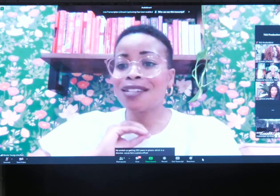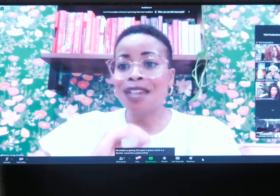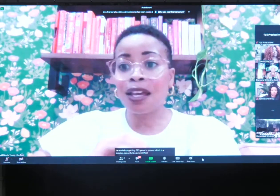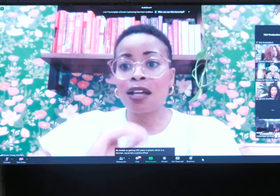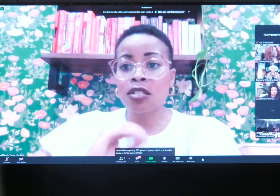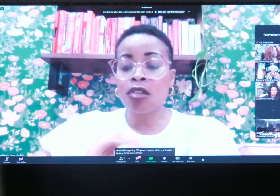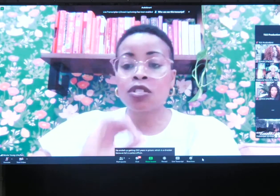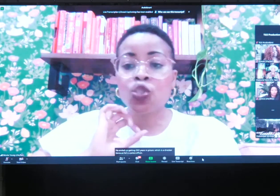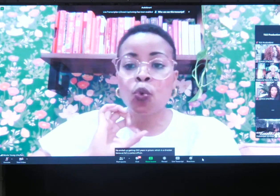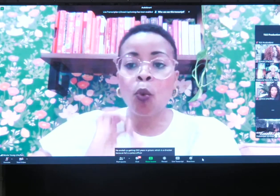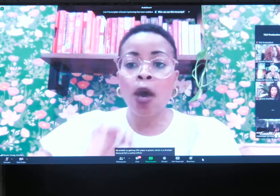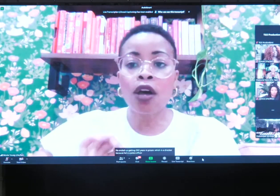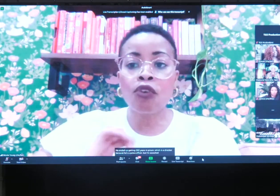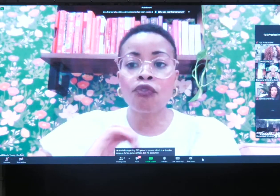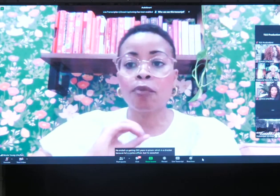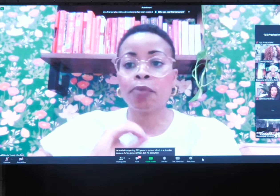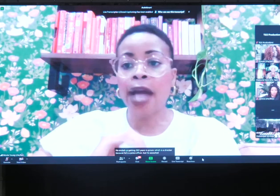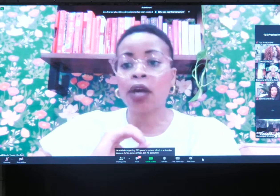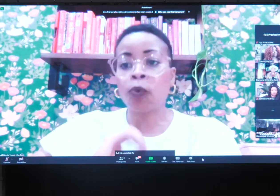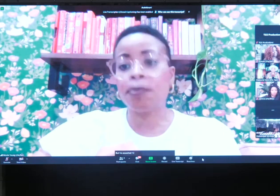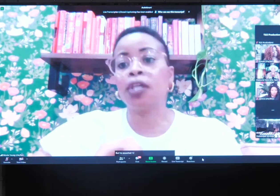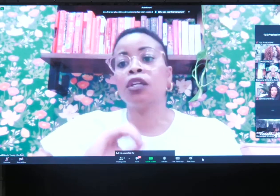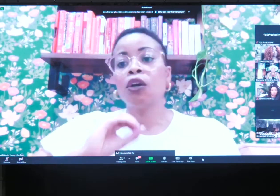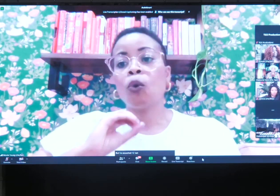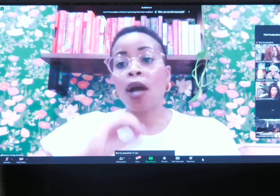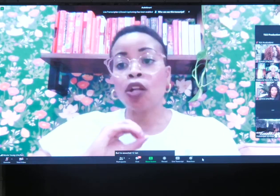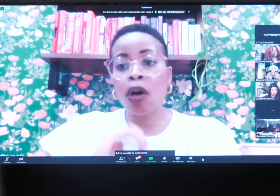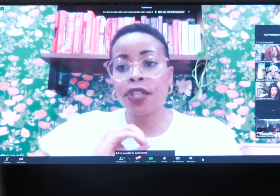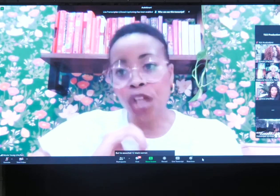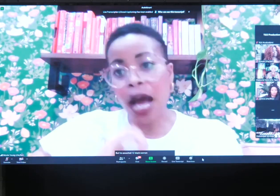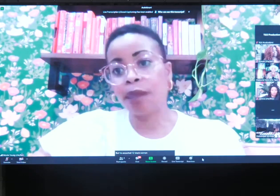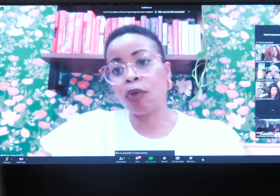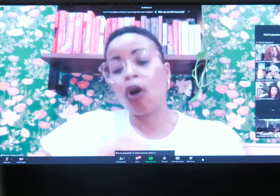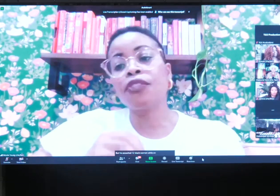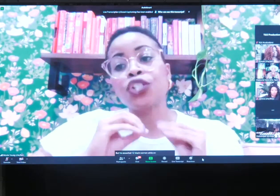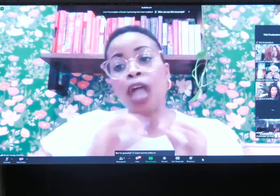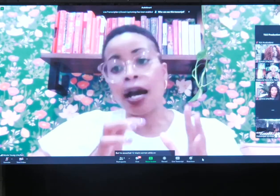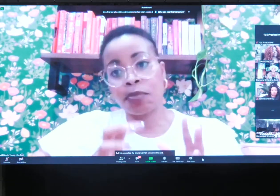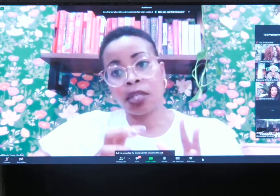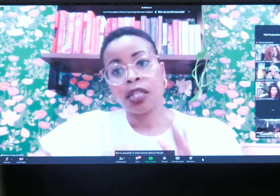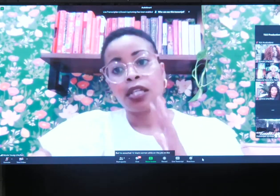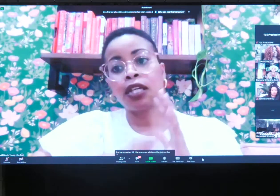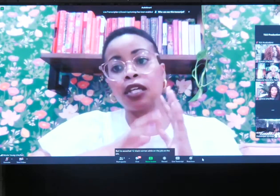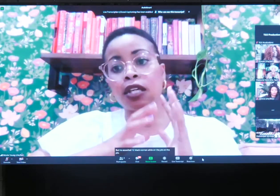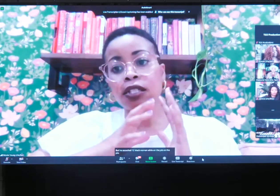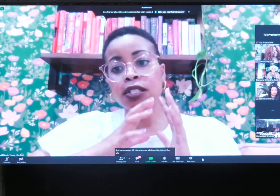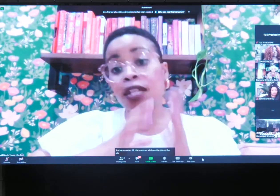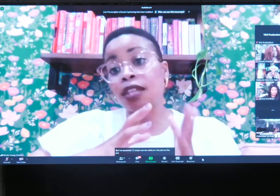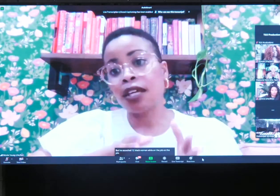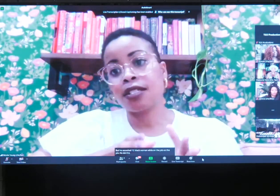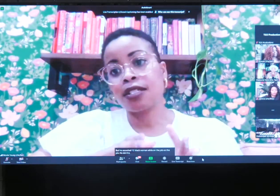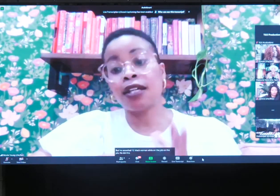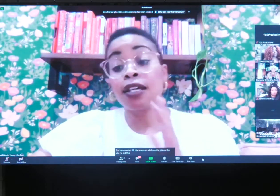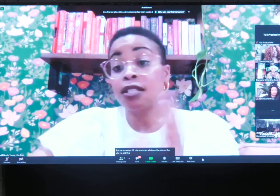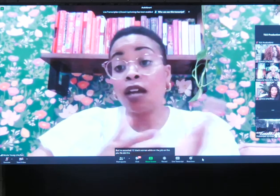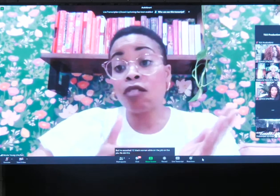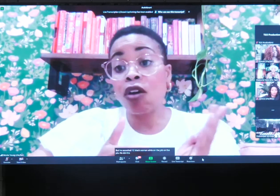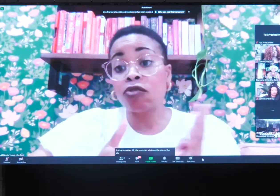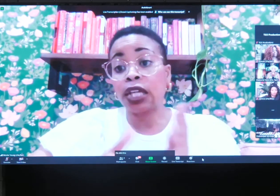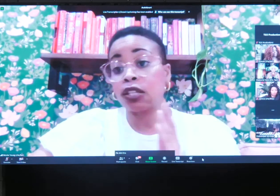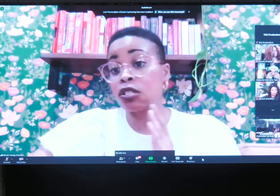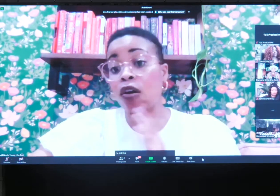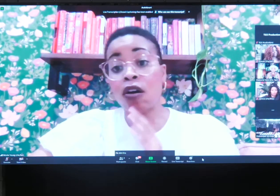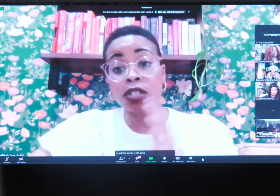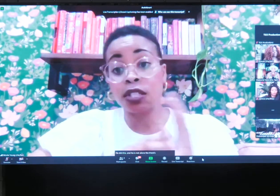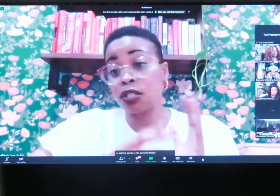he assaulted 12 Black women while on the job. On the job, he did this, and he is not alone.